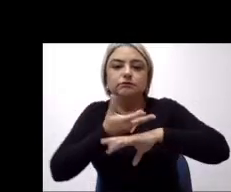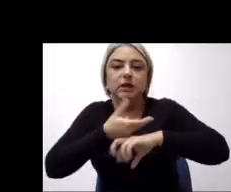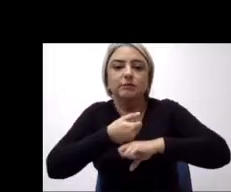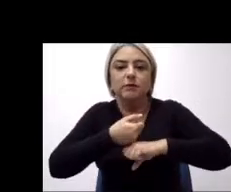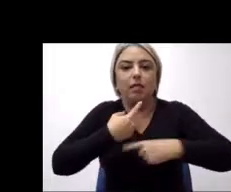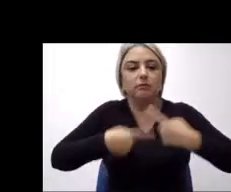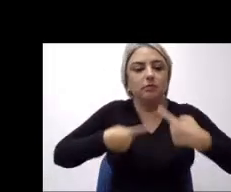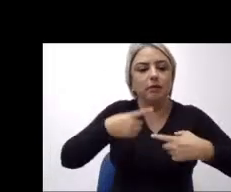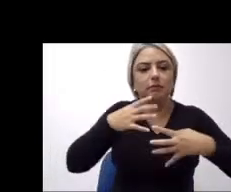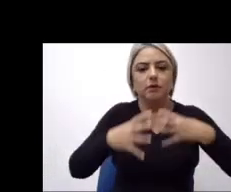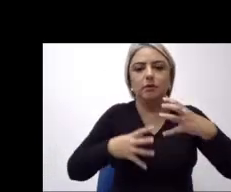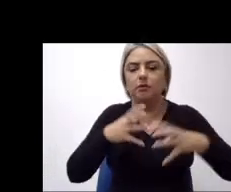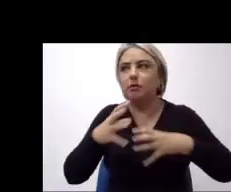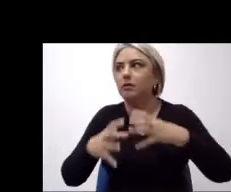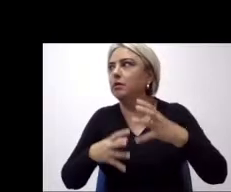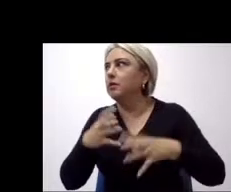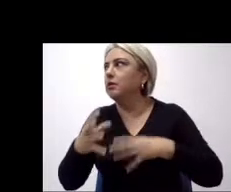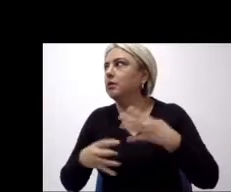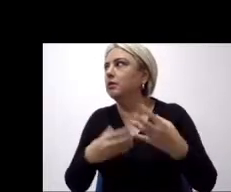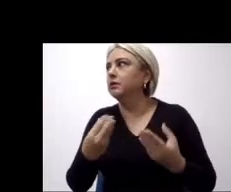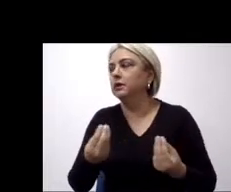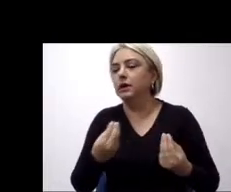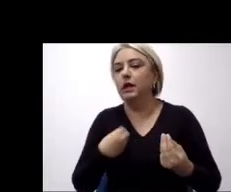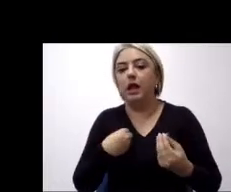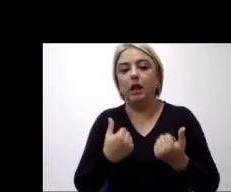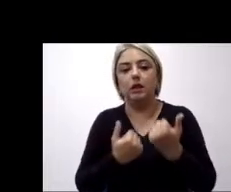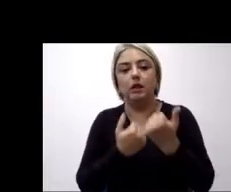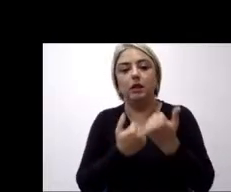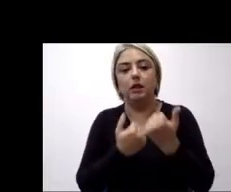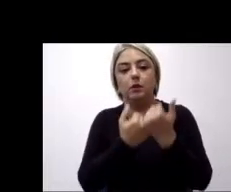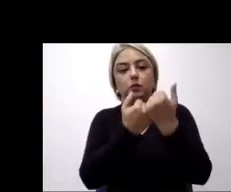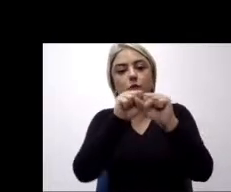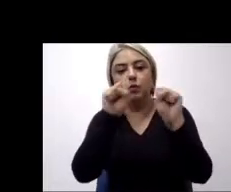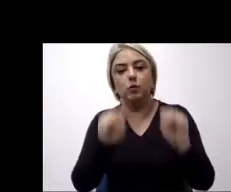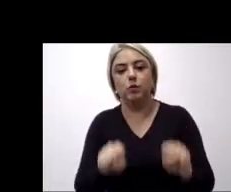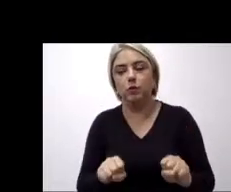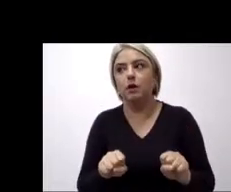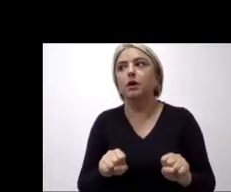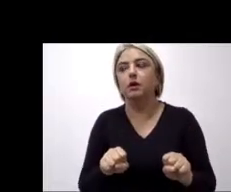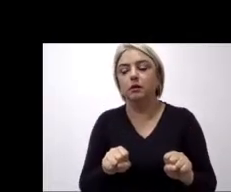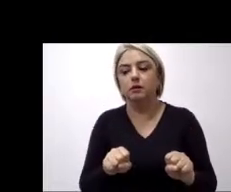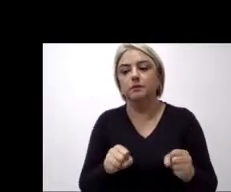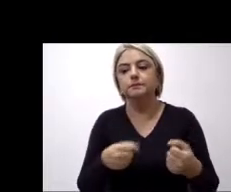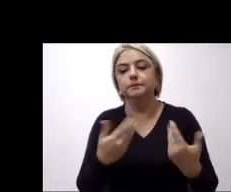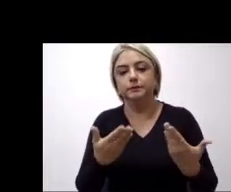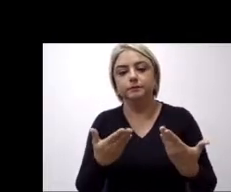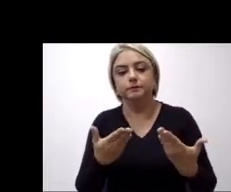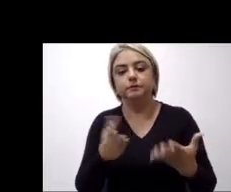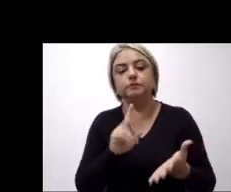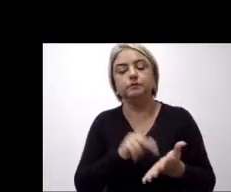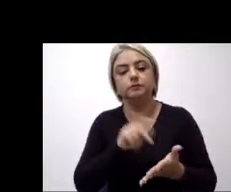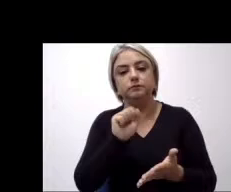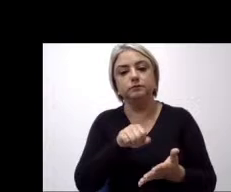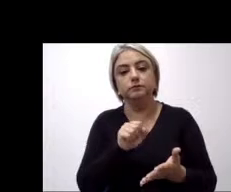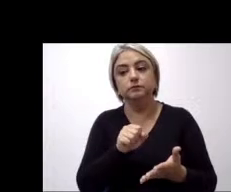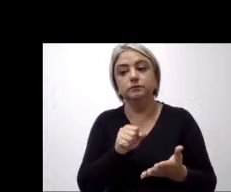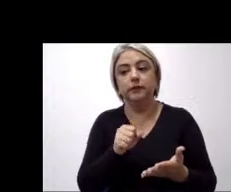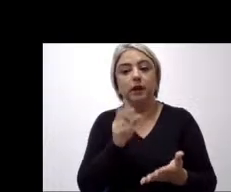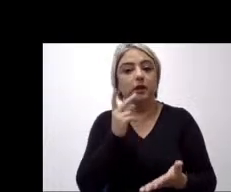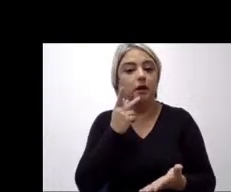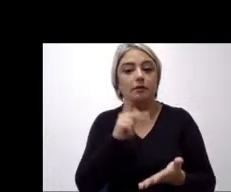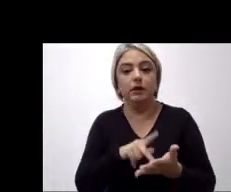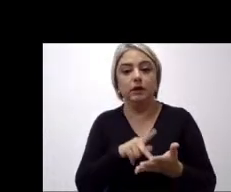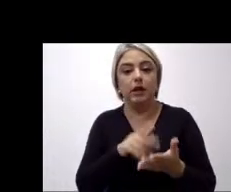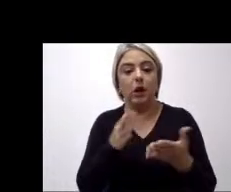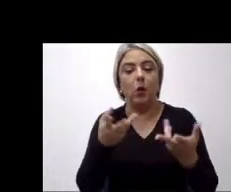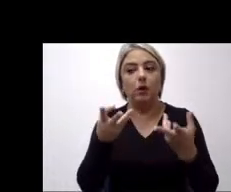have like a subsystem is probably not so true when you observe concretely, for example,